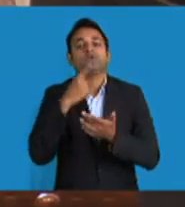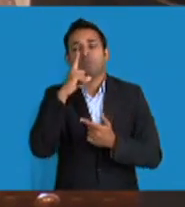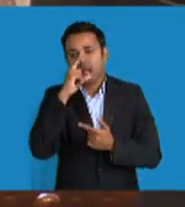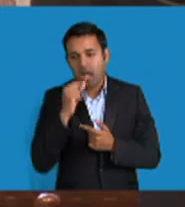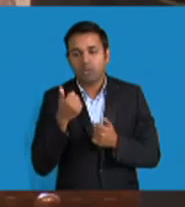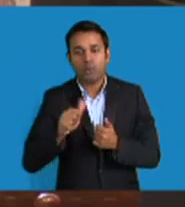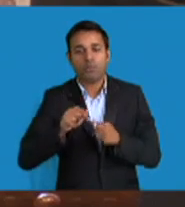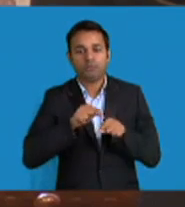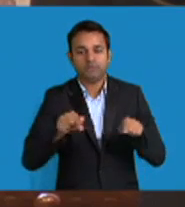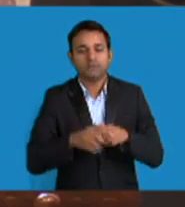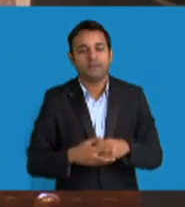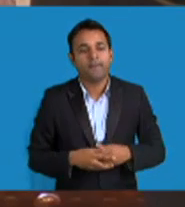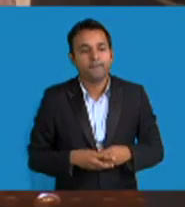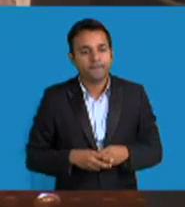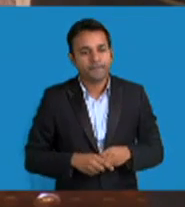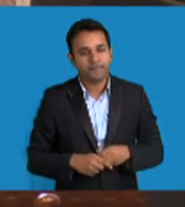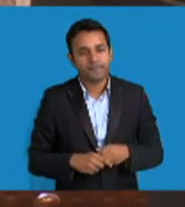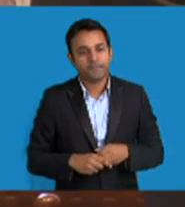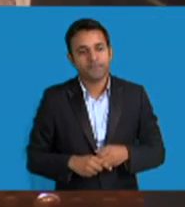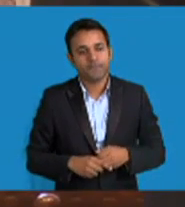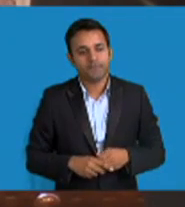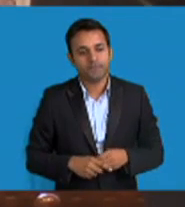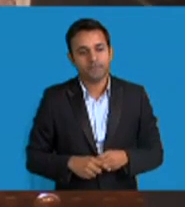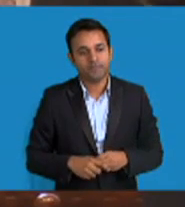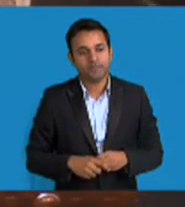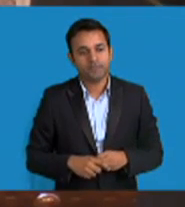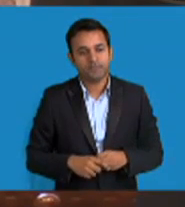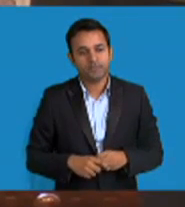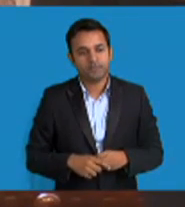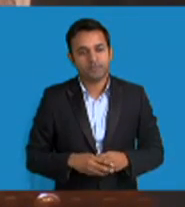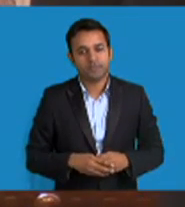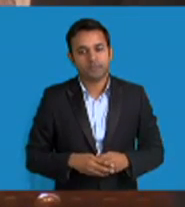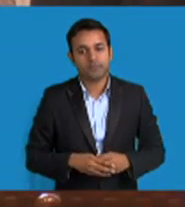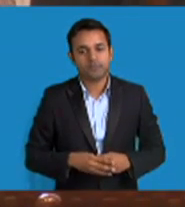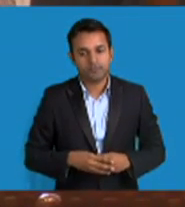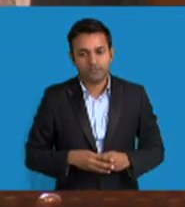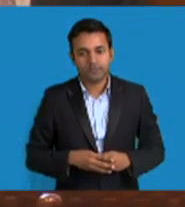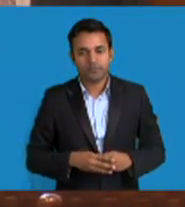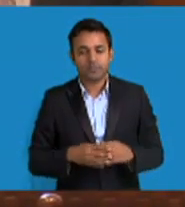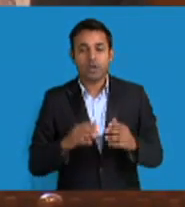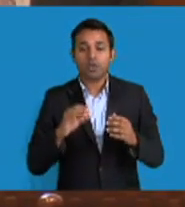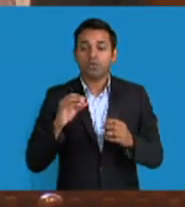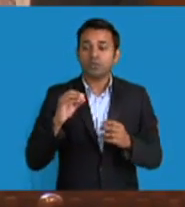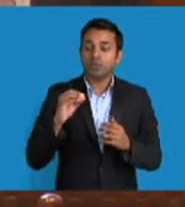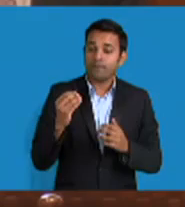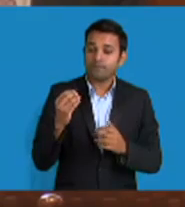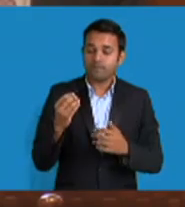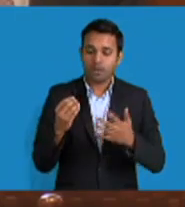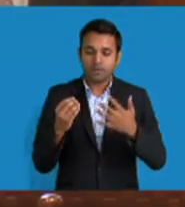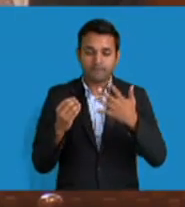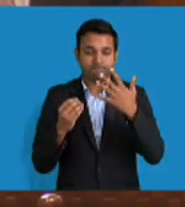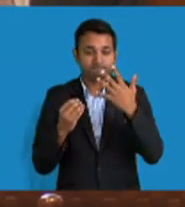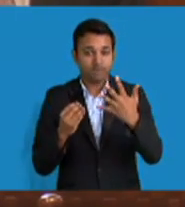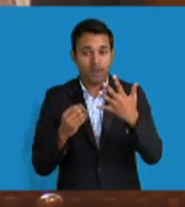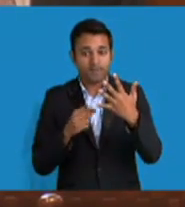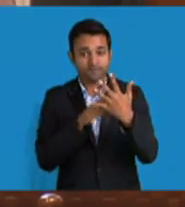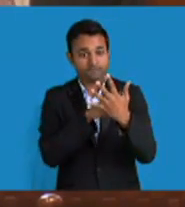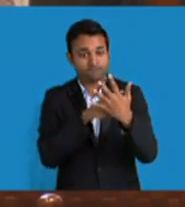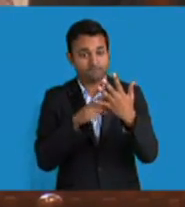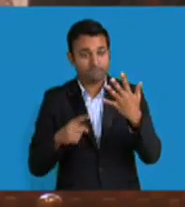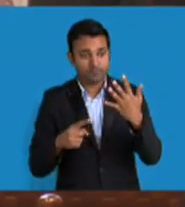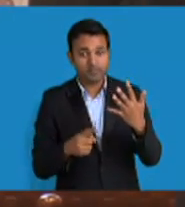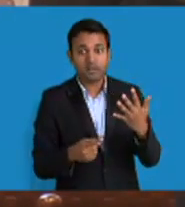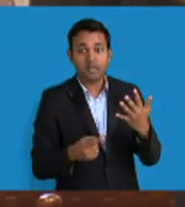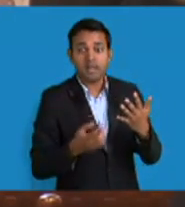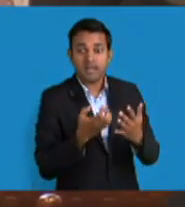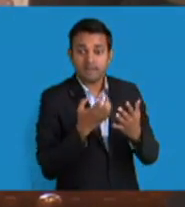strategizing to alleviate this. The deployment of 5 FED or fish aggregating devices had been done in